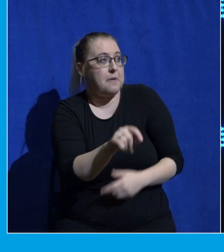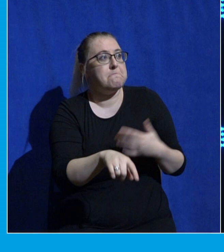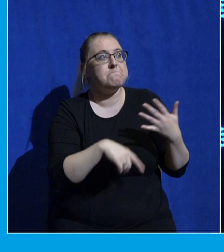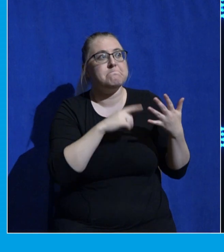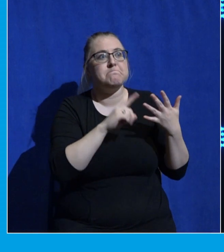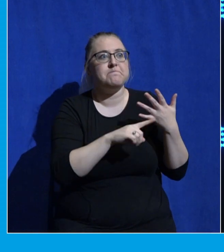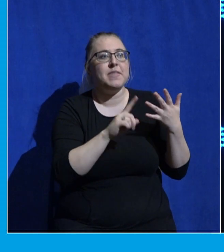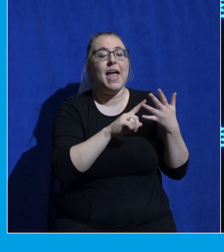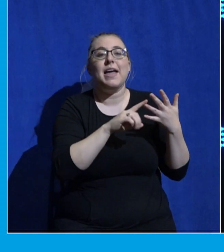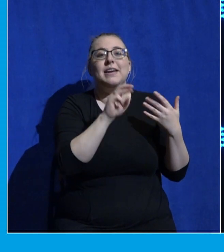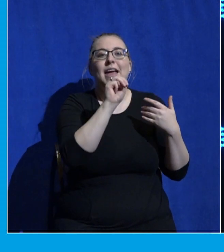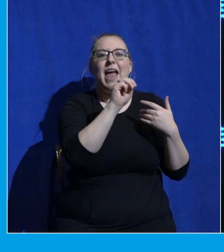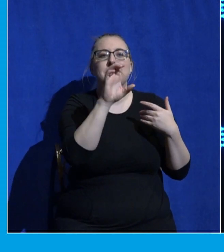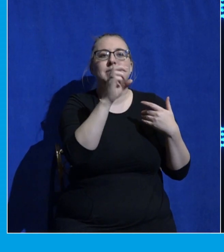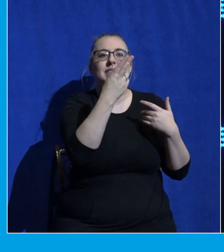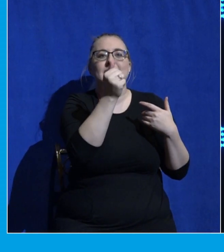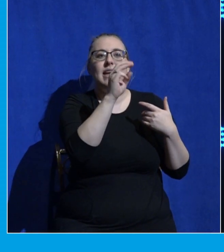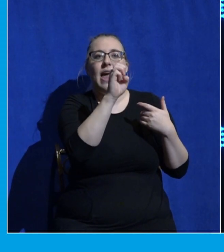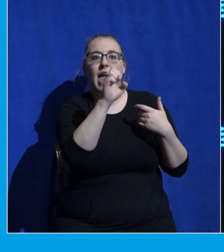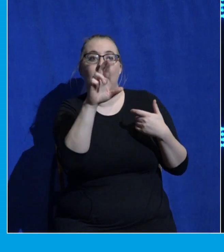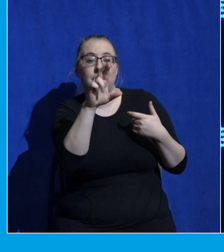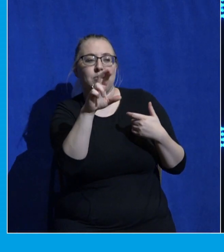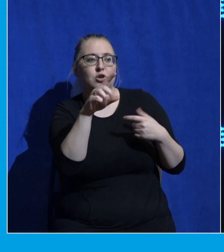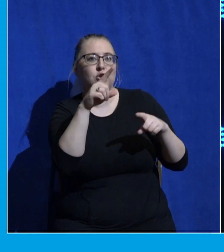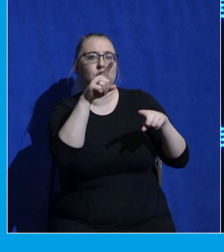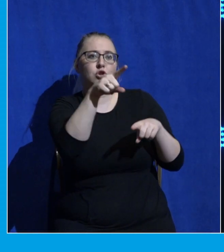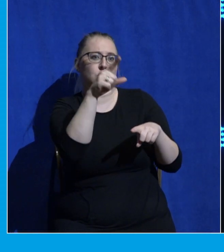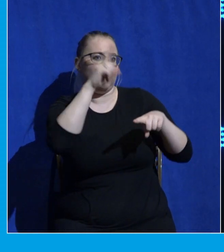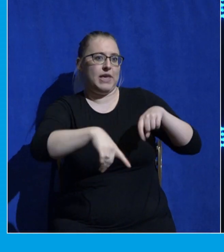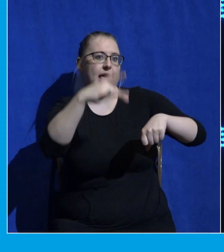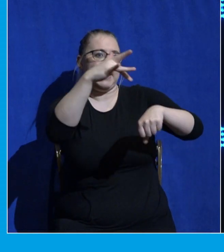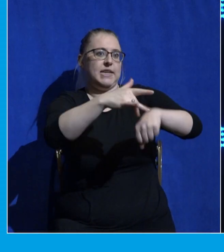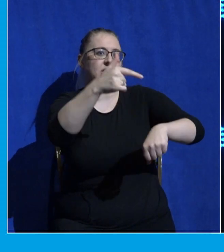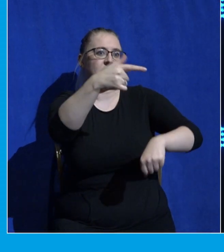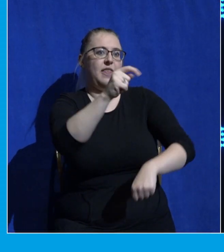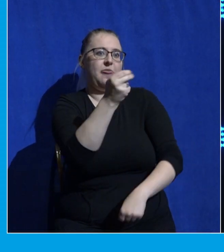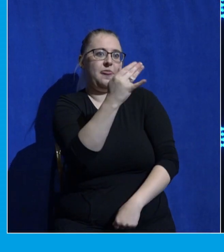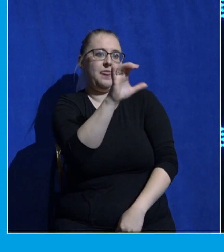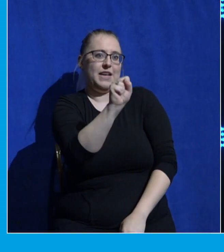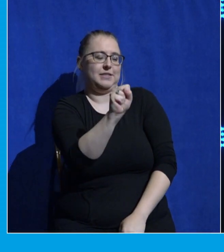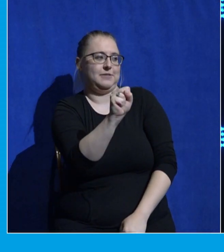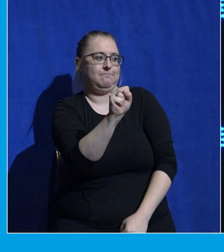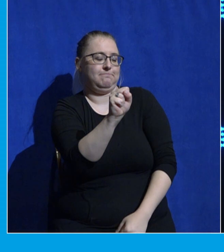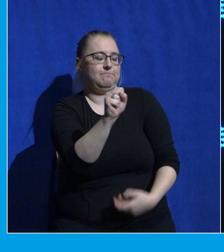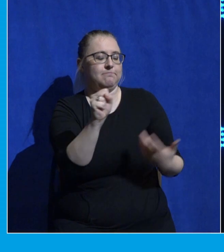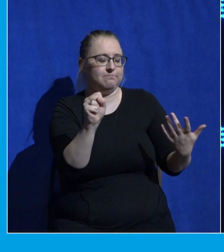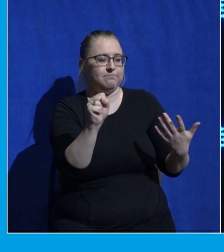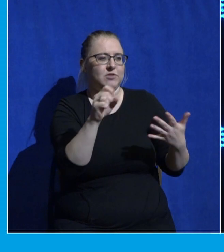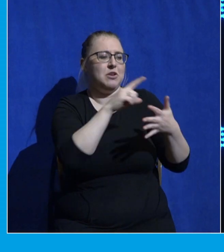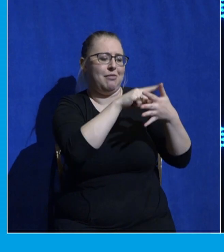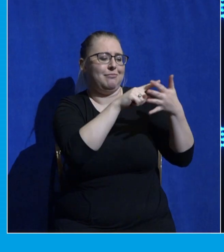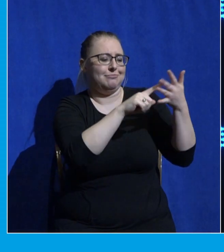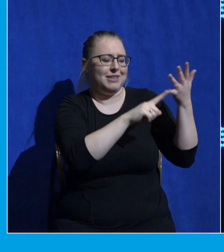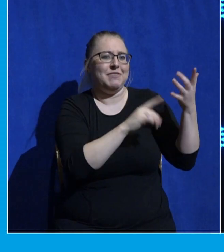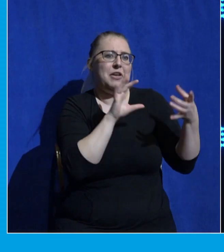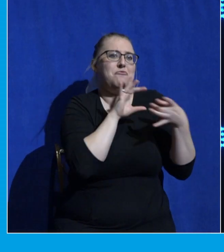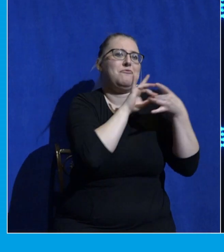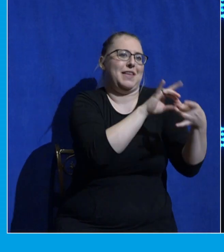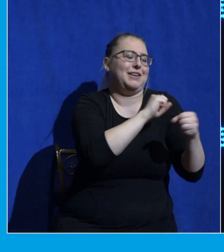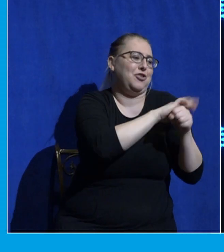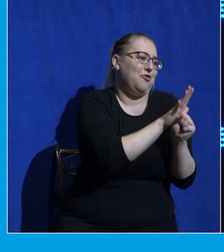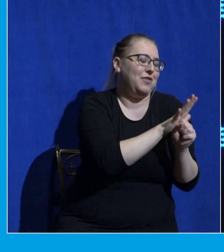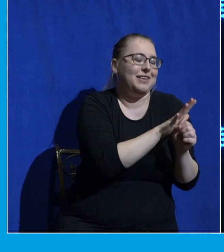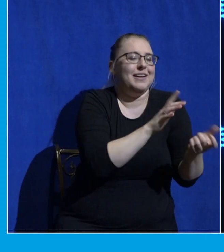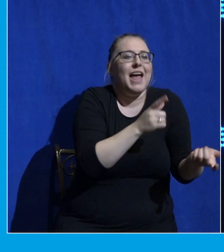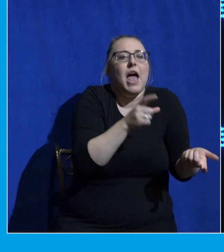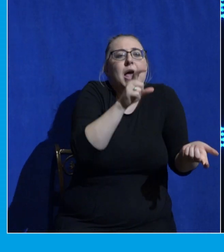had MC Hammer's famous song, You Can't Touch This. And listen, and while this playlist was meant to be